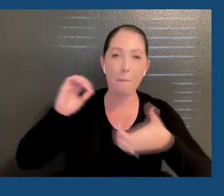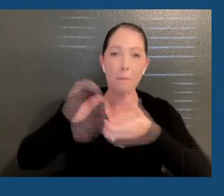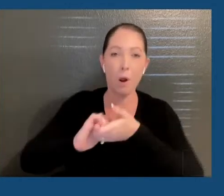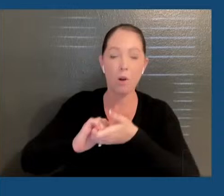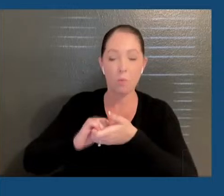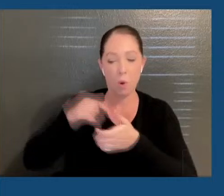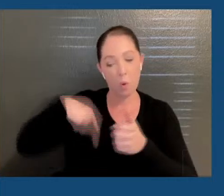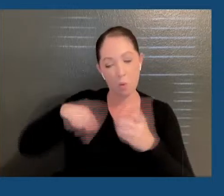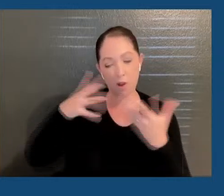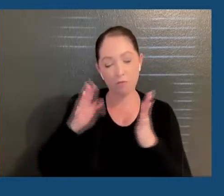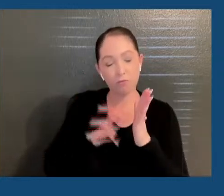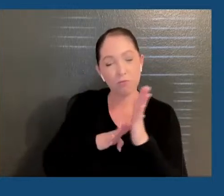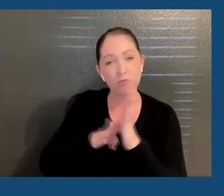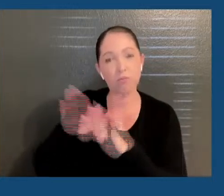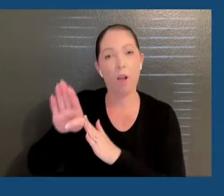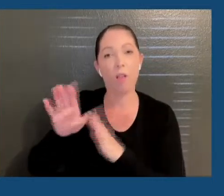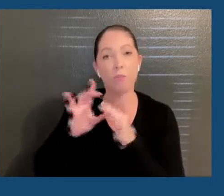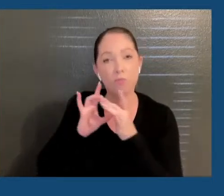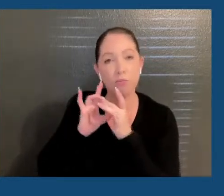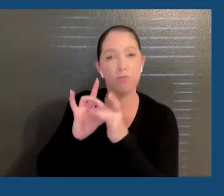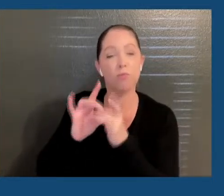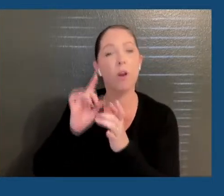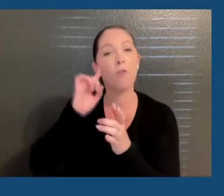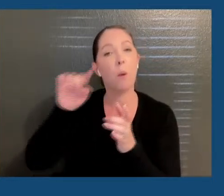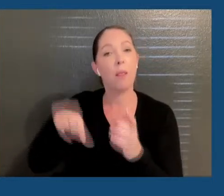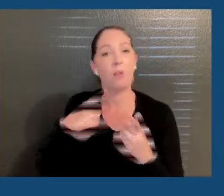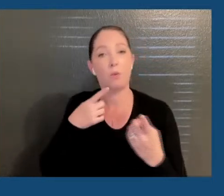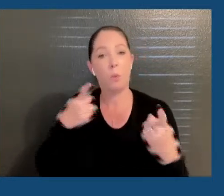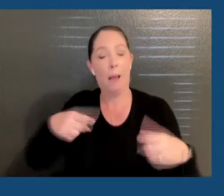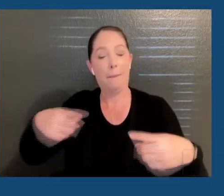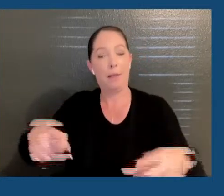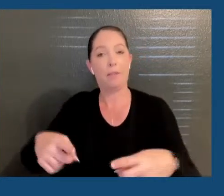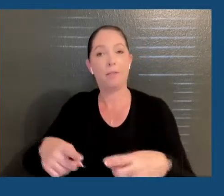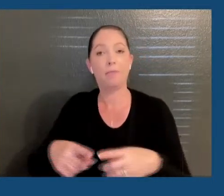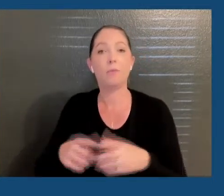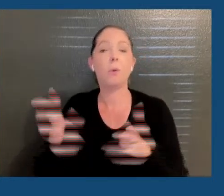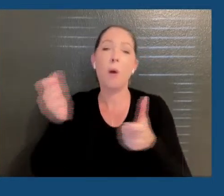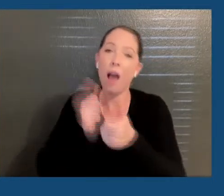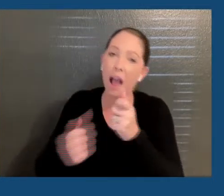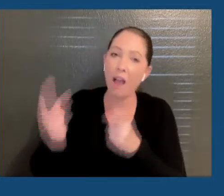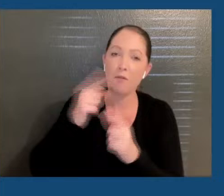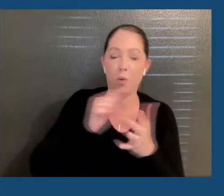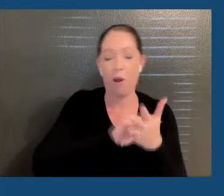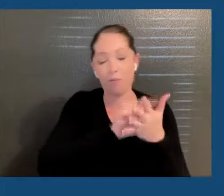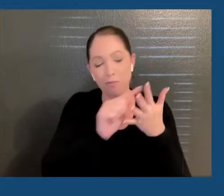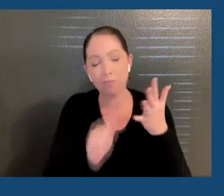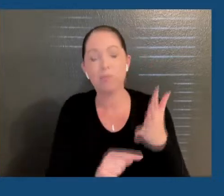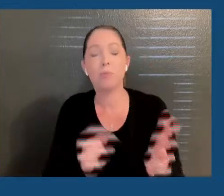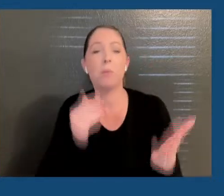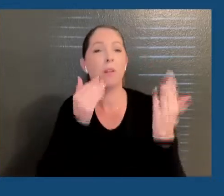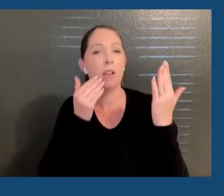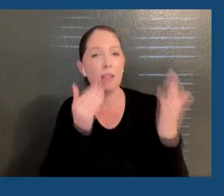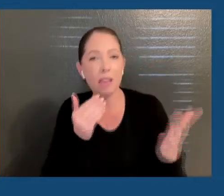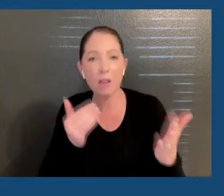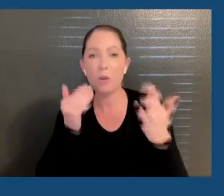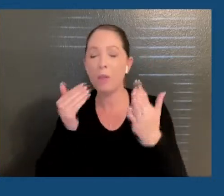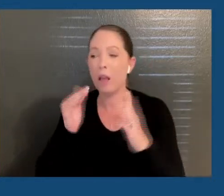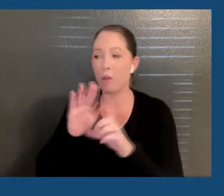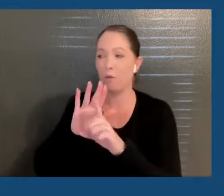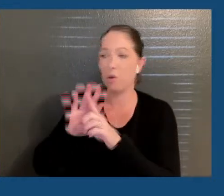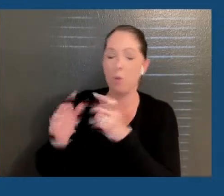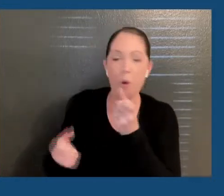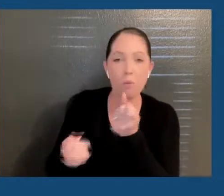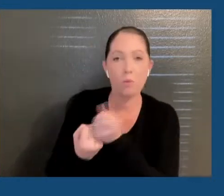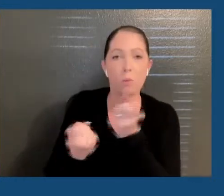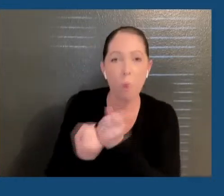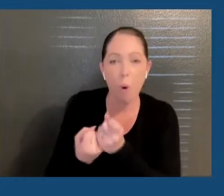developed in order to make this happen. So to the governor, the chancellor, the assembly members, I want to thank you for your engagement. I want to thank you